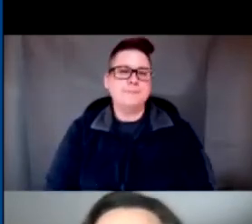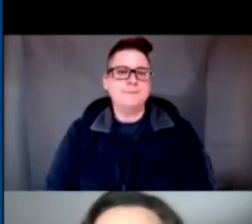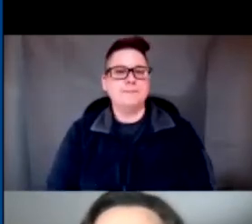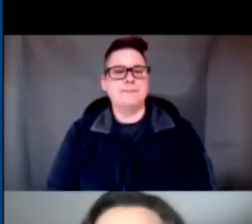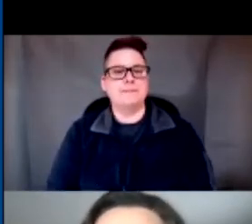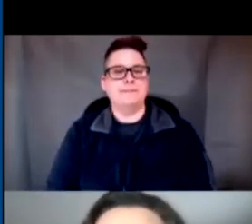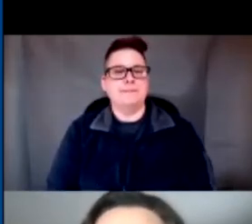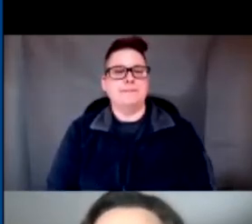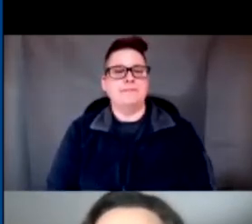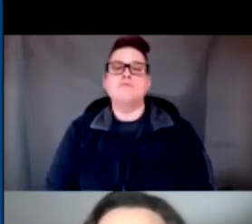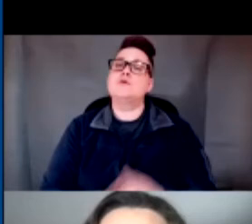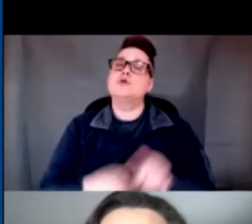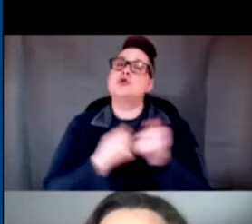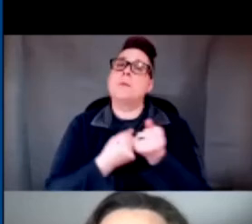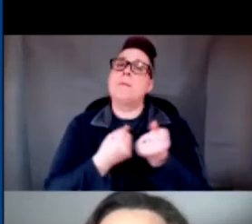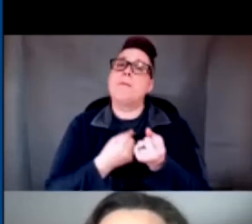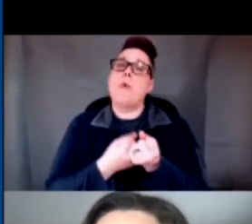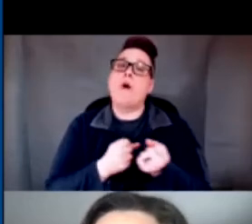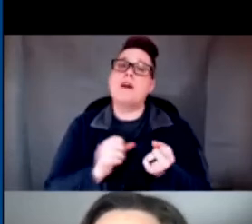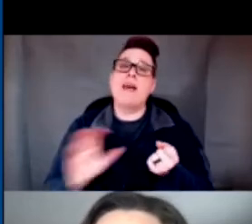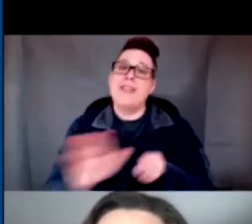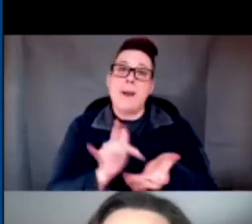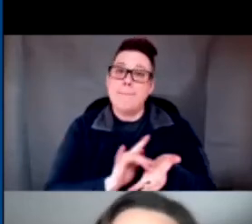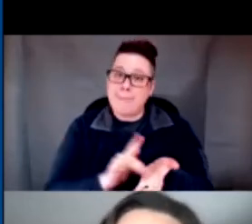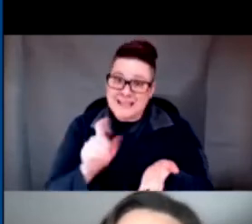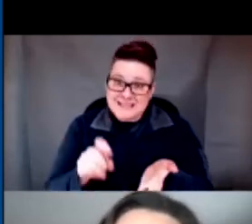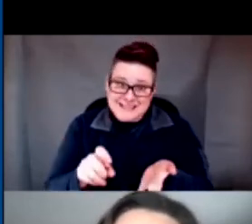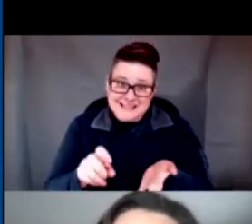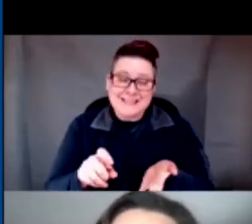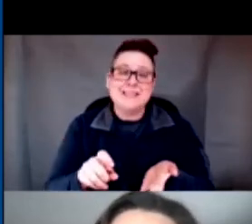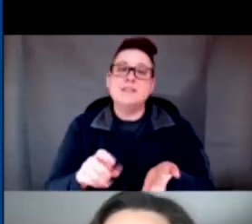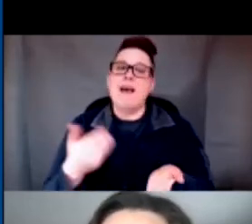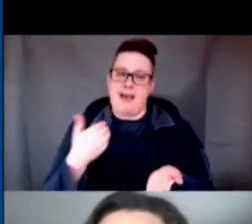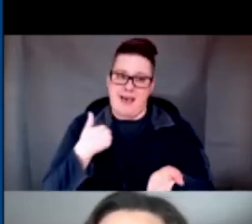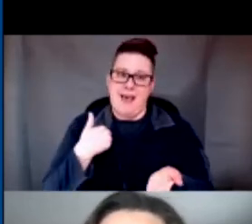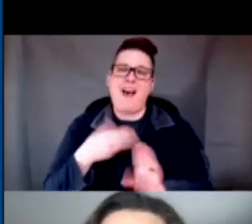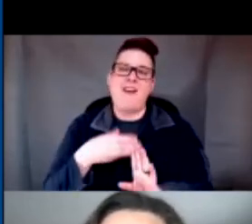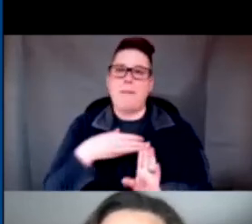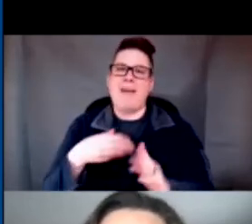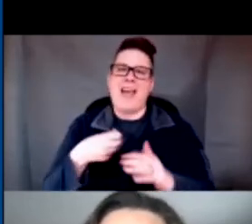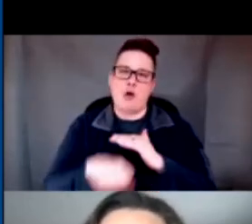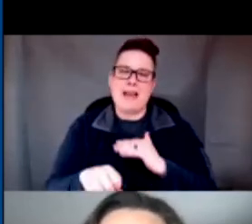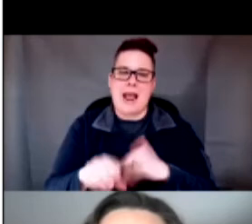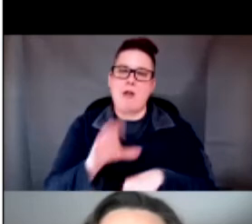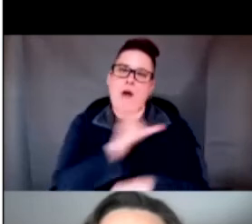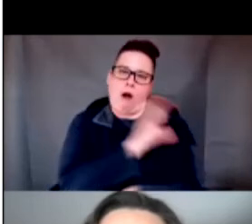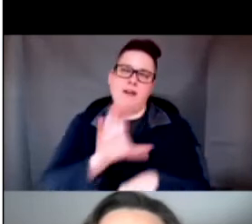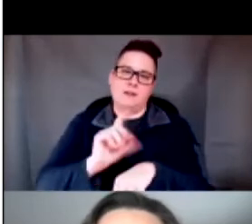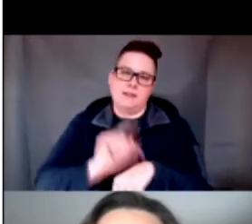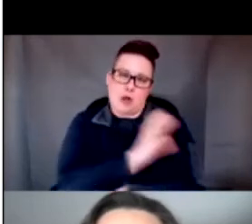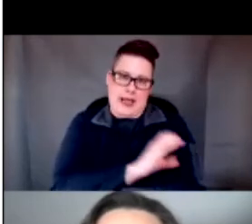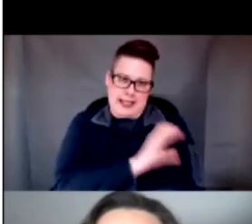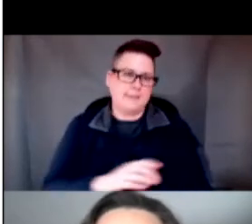So to support the medication needs of the clinic, we have the perinatal consultation clinic. Next slide.